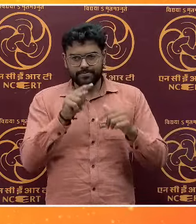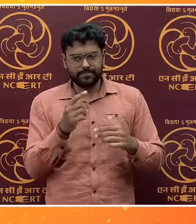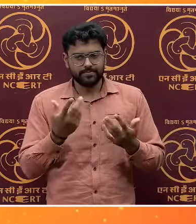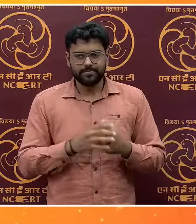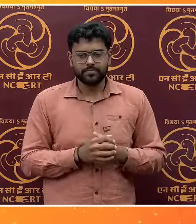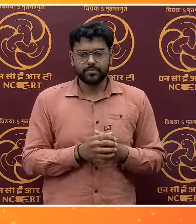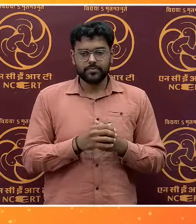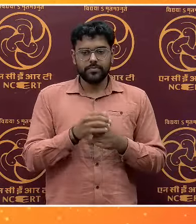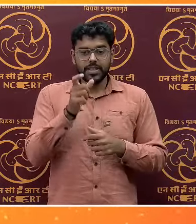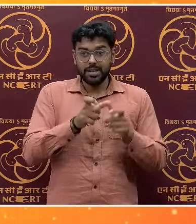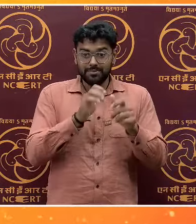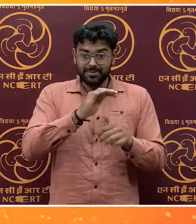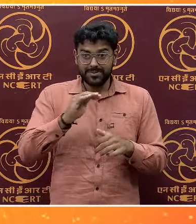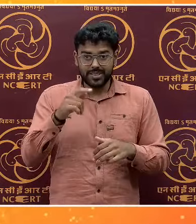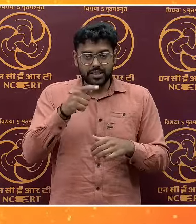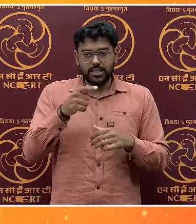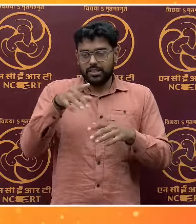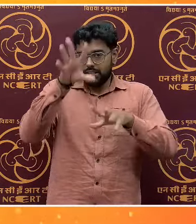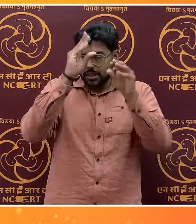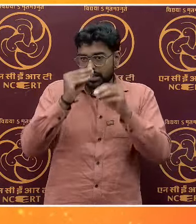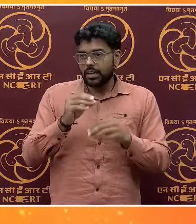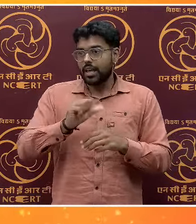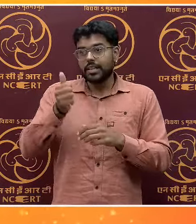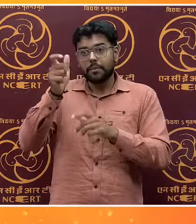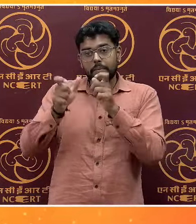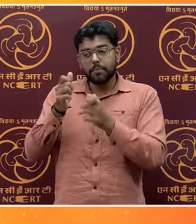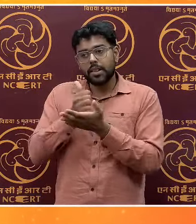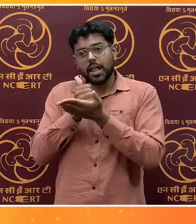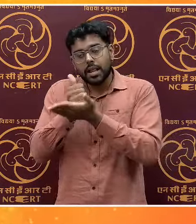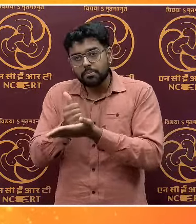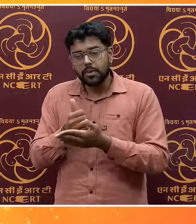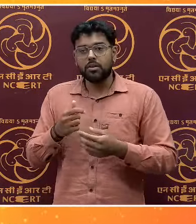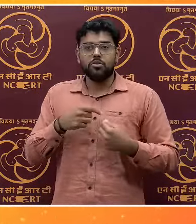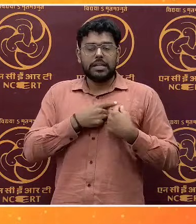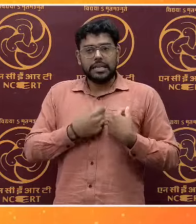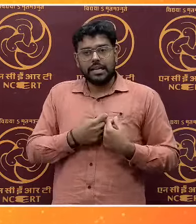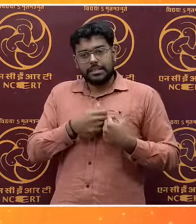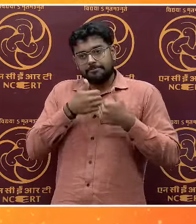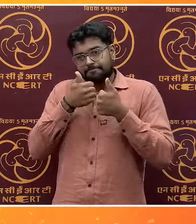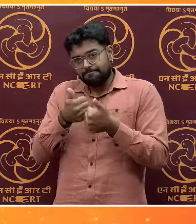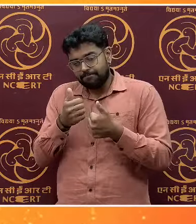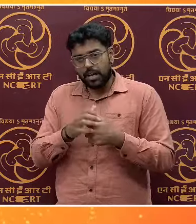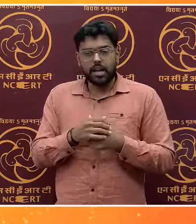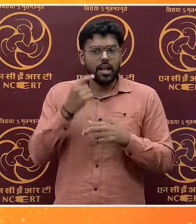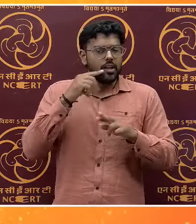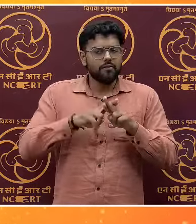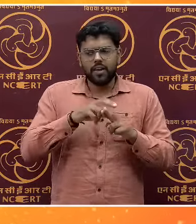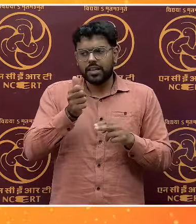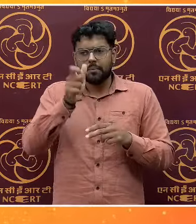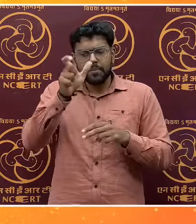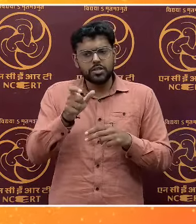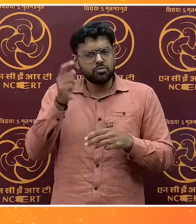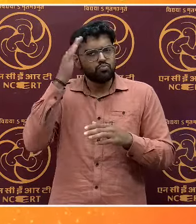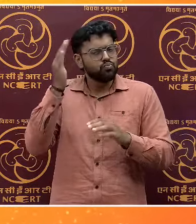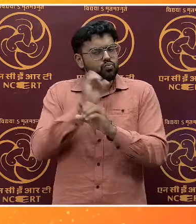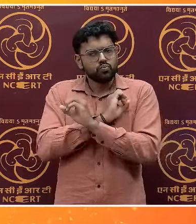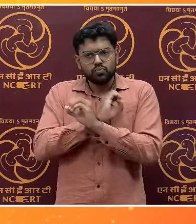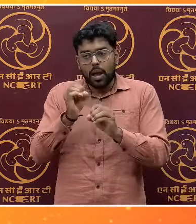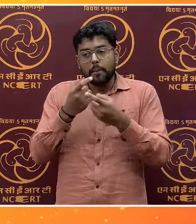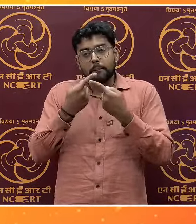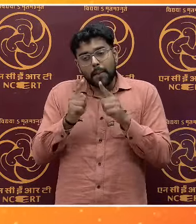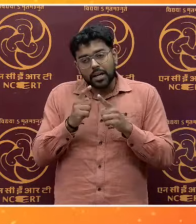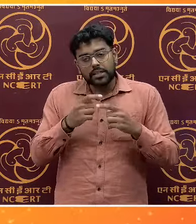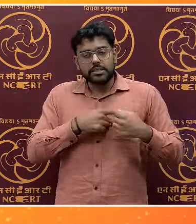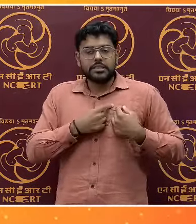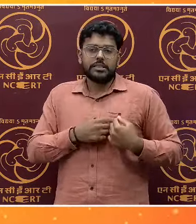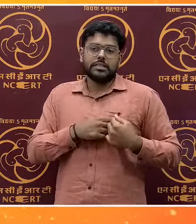will learn about helping others, Okay. being kind to others. If you are not even familiar with someone, and being kind to them Right.